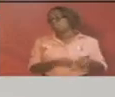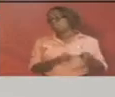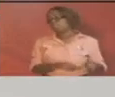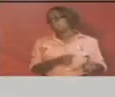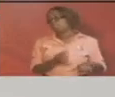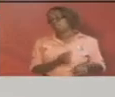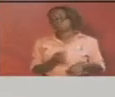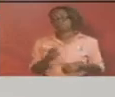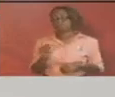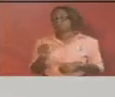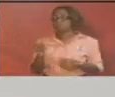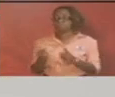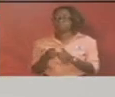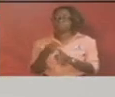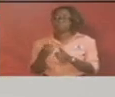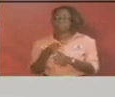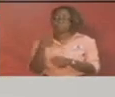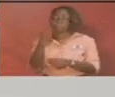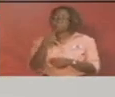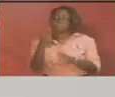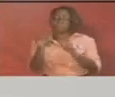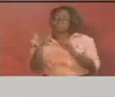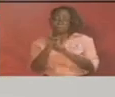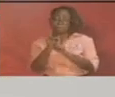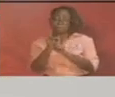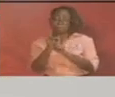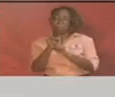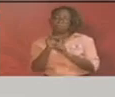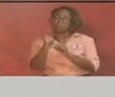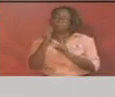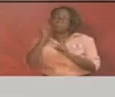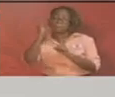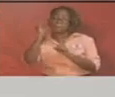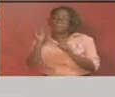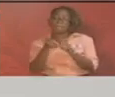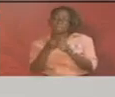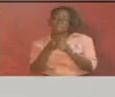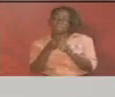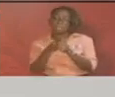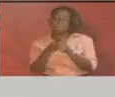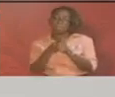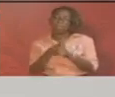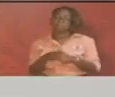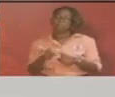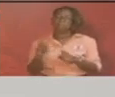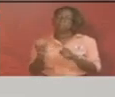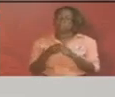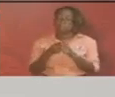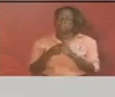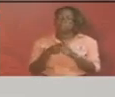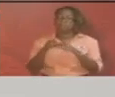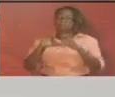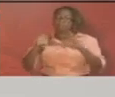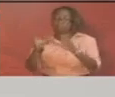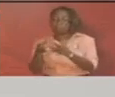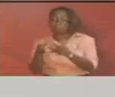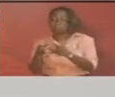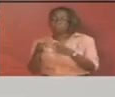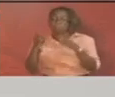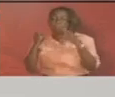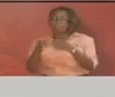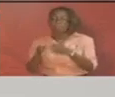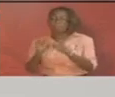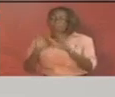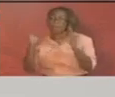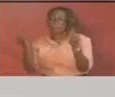home. So those will be primary contacts, and they will be your main source or main cluster of primary infection. The other people that will be in contact